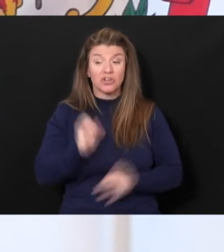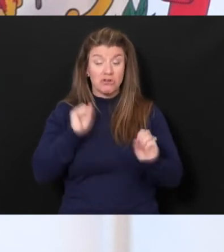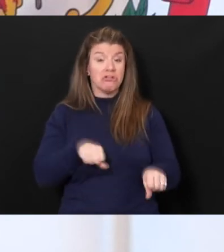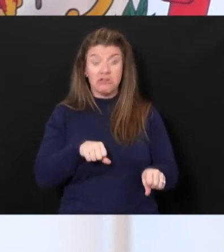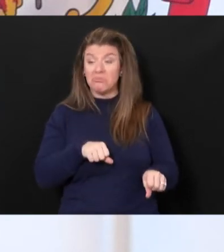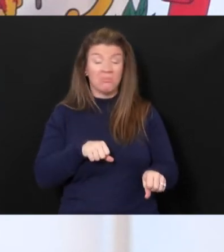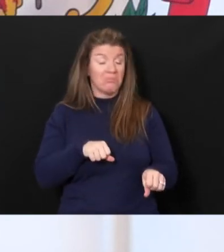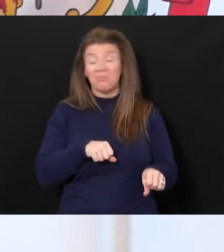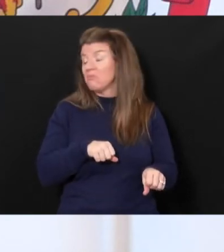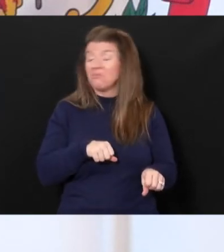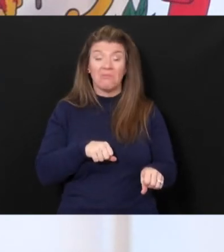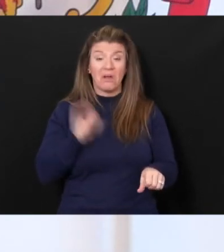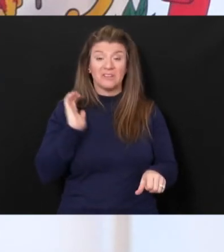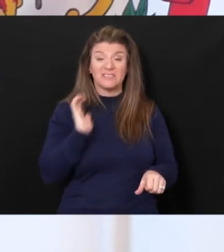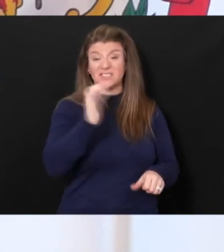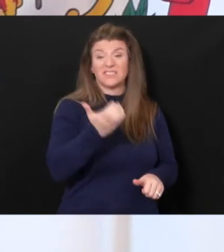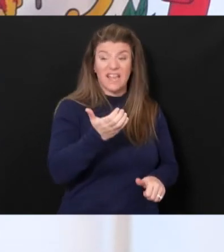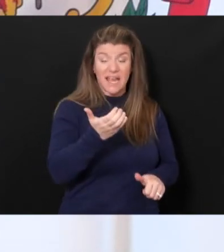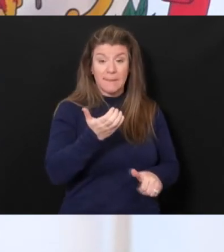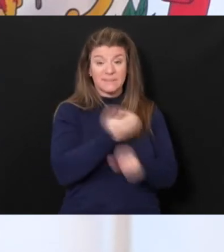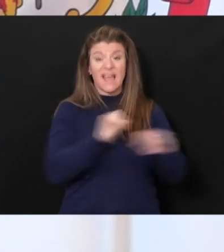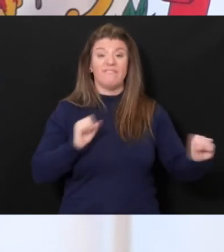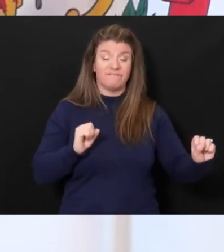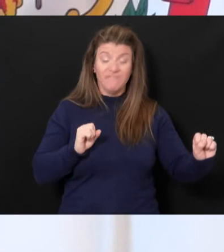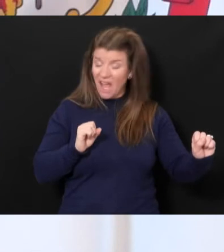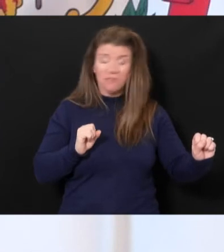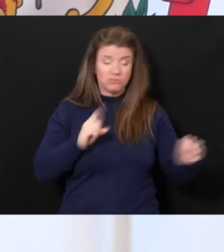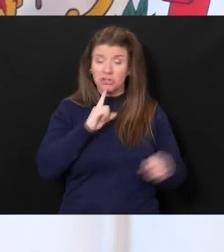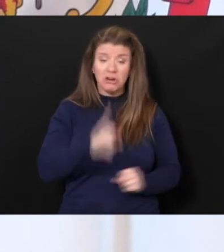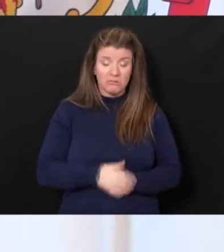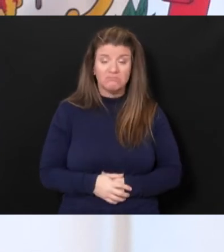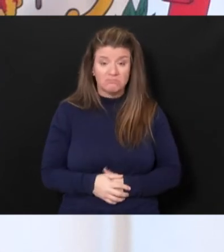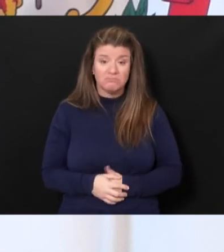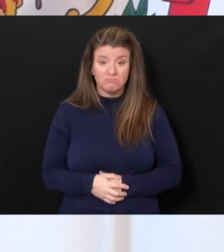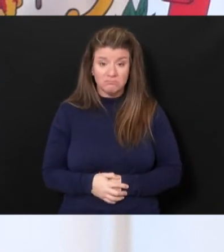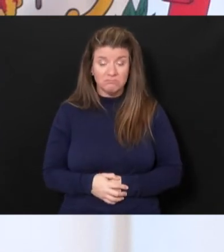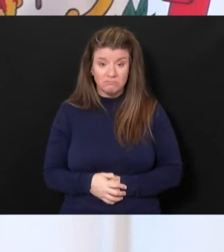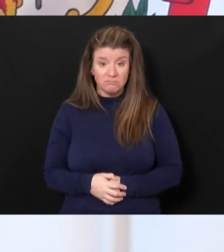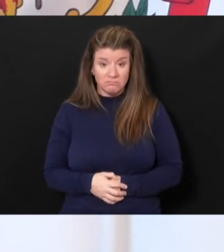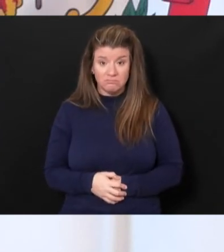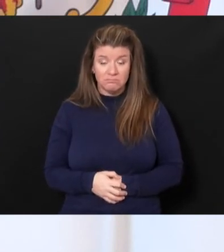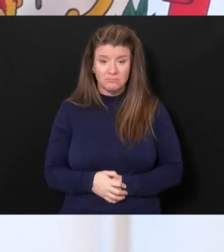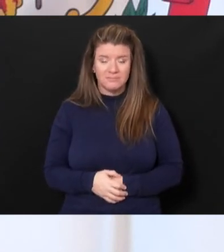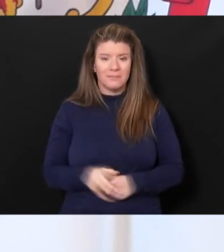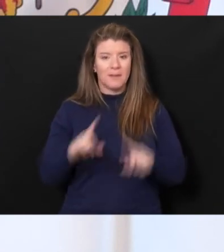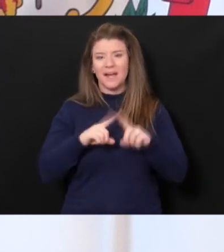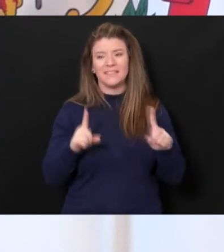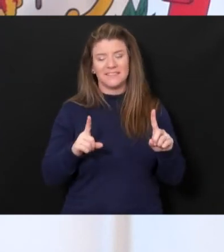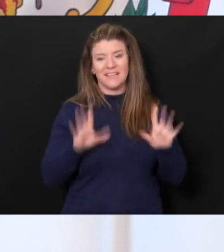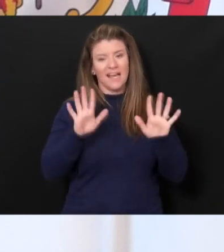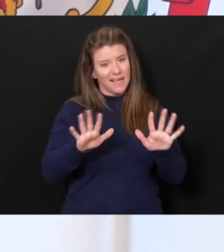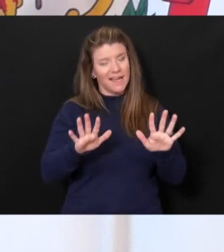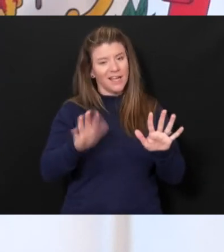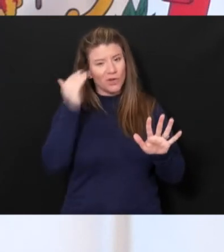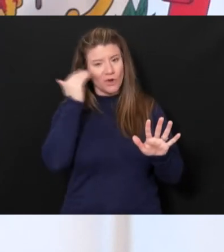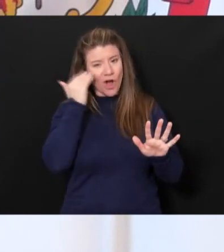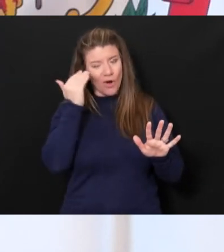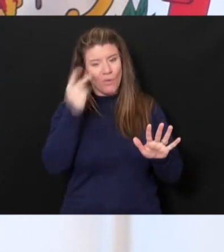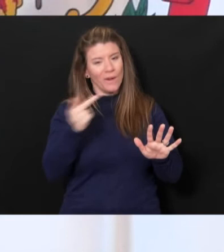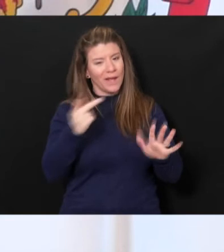of making it somewhat safer. Yeah, sure it will. Sure it will. But Brendan, listen, you know, and I know